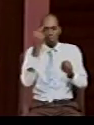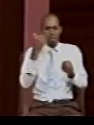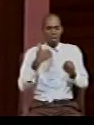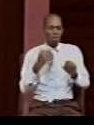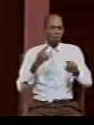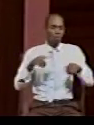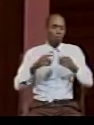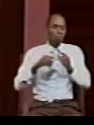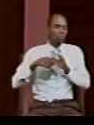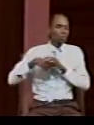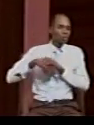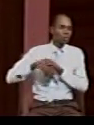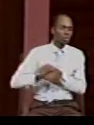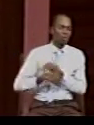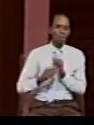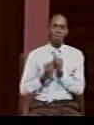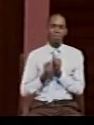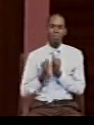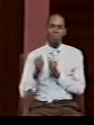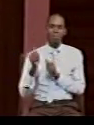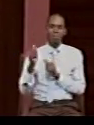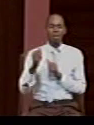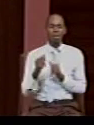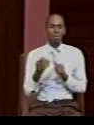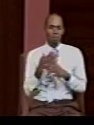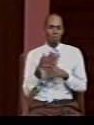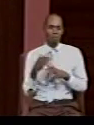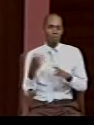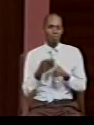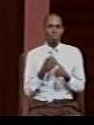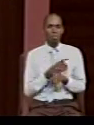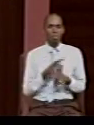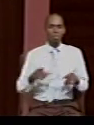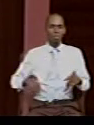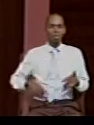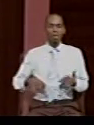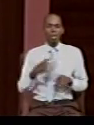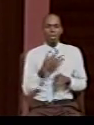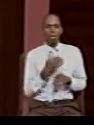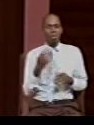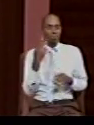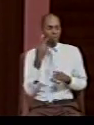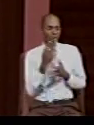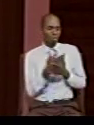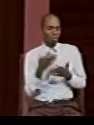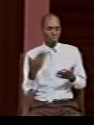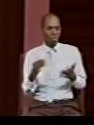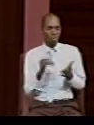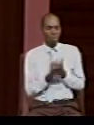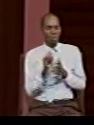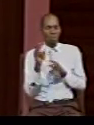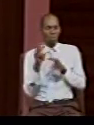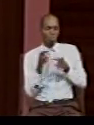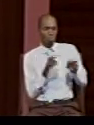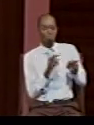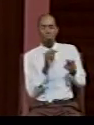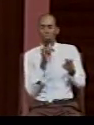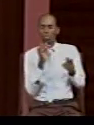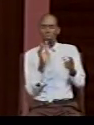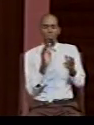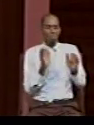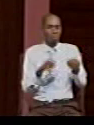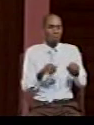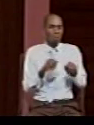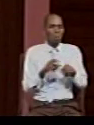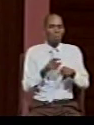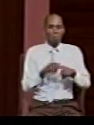your conscience, your heart has told you that this appears impossible, that seemingly impossible